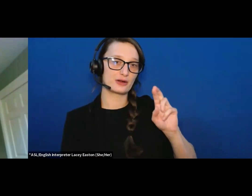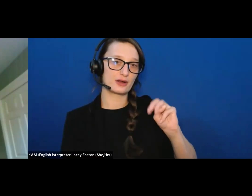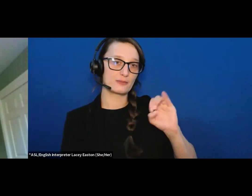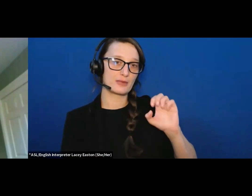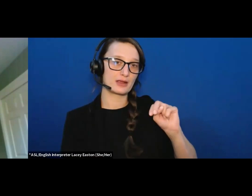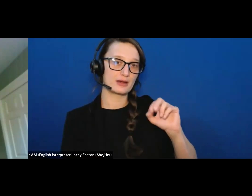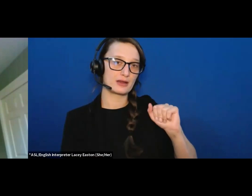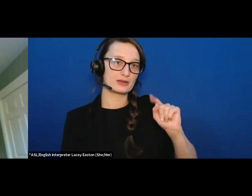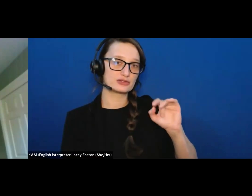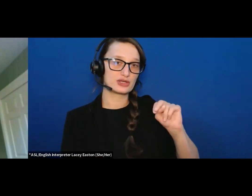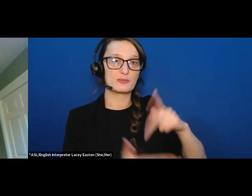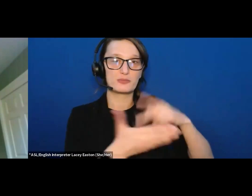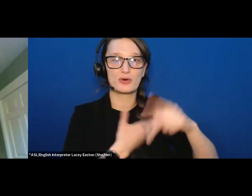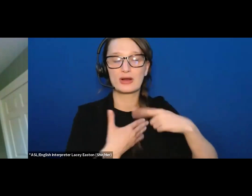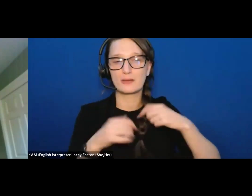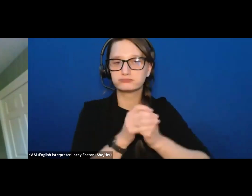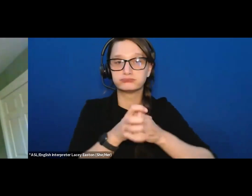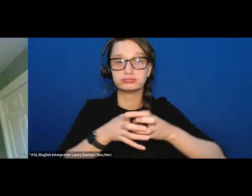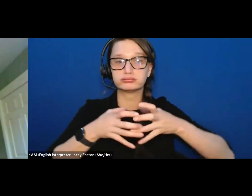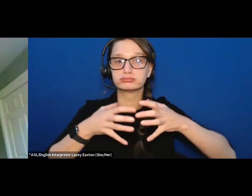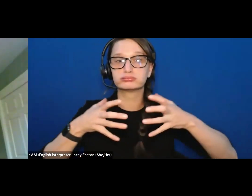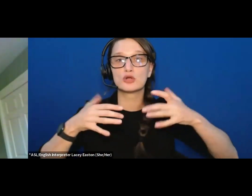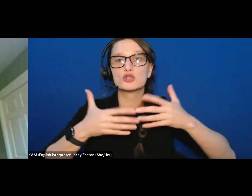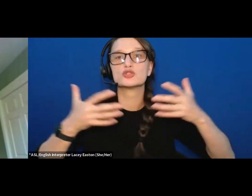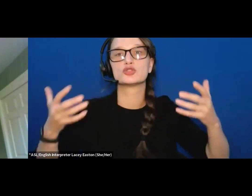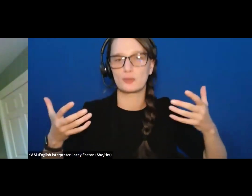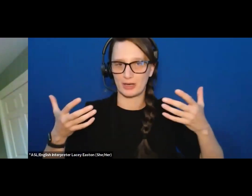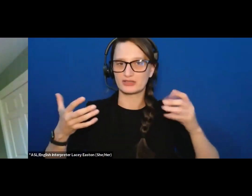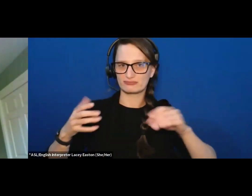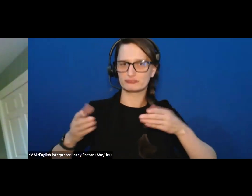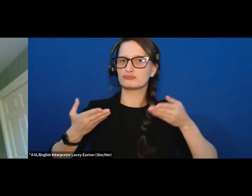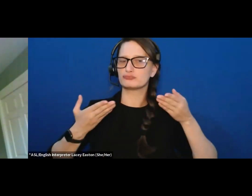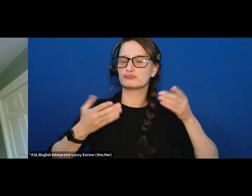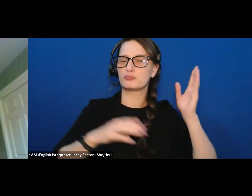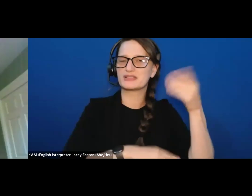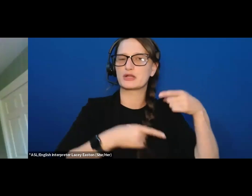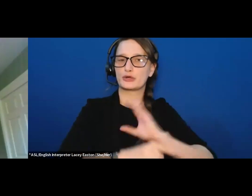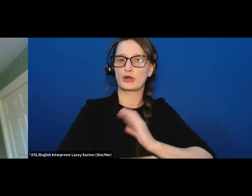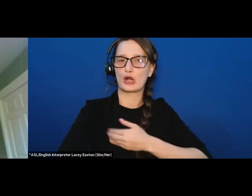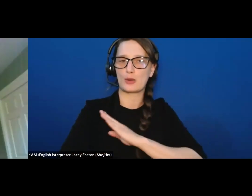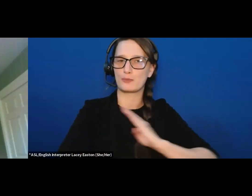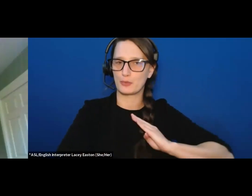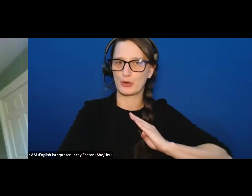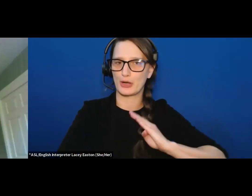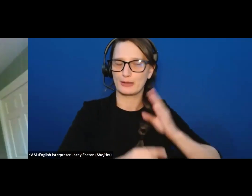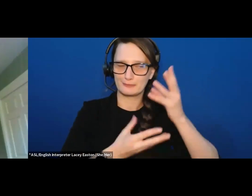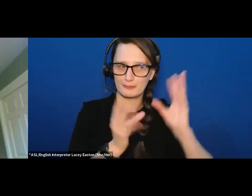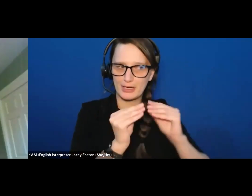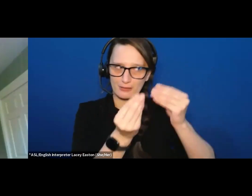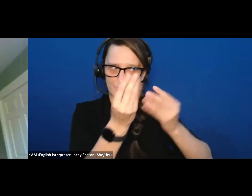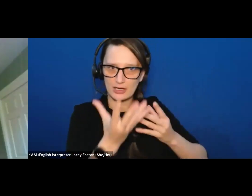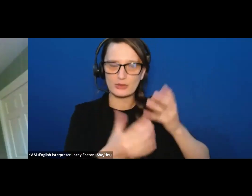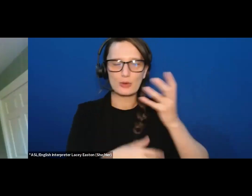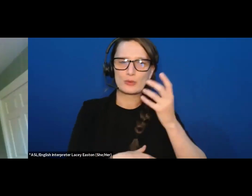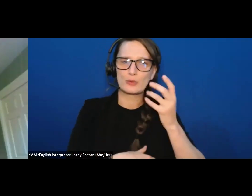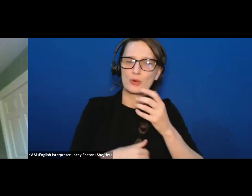The numbers were presented, and I will say, with I think a lot of the work that is being done by our service coordinators and the managers, and certainly the